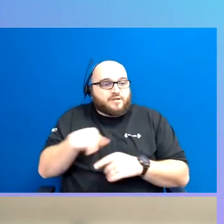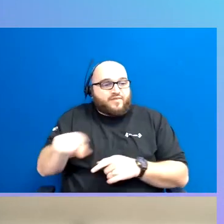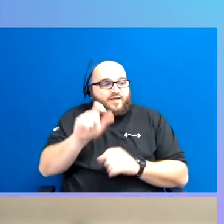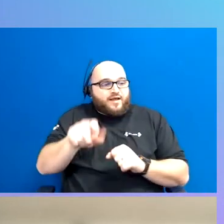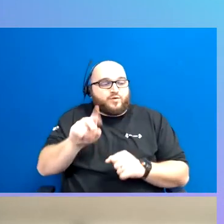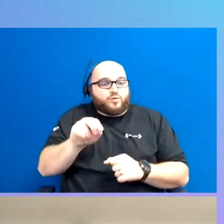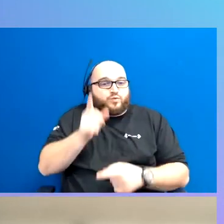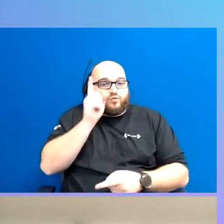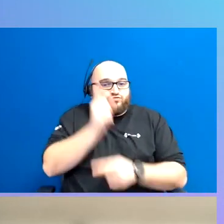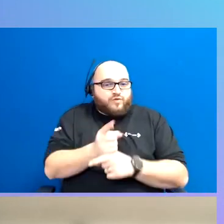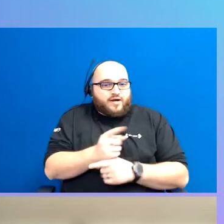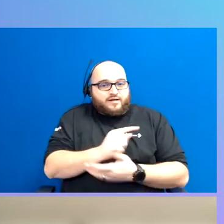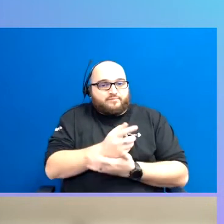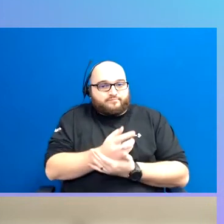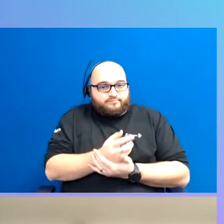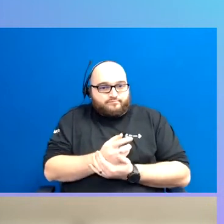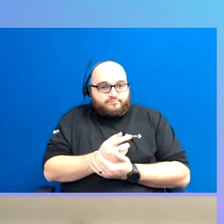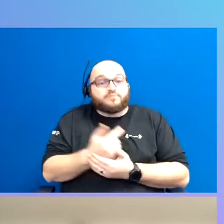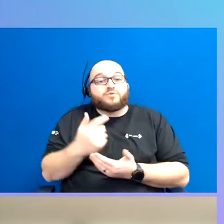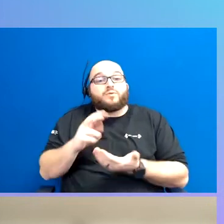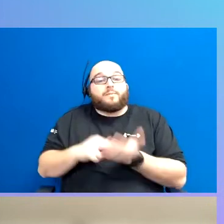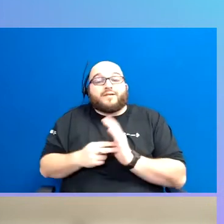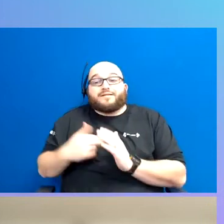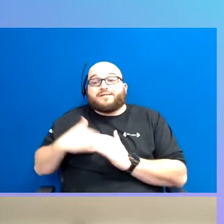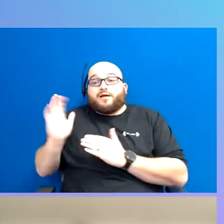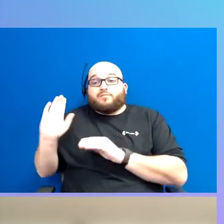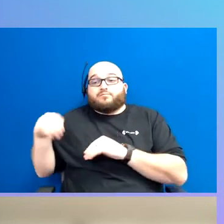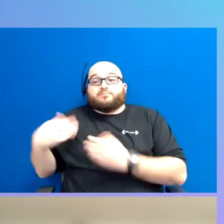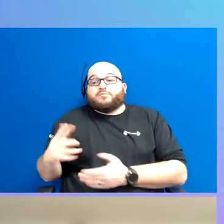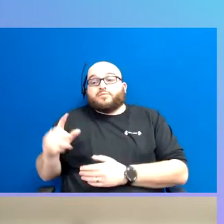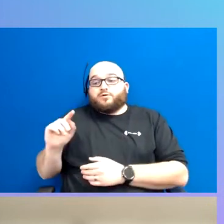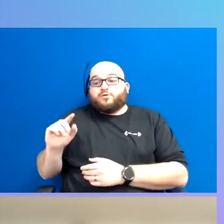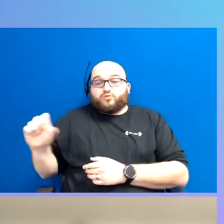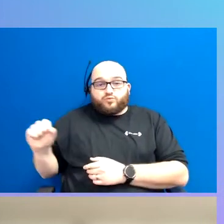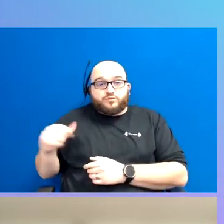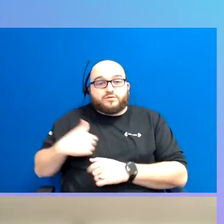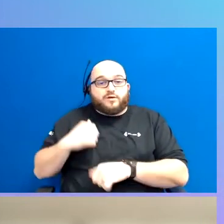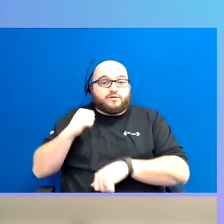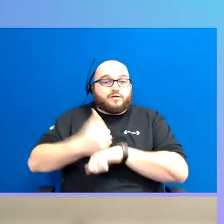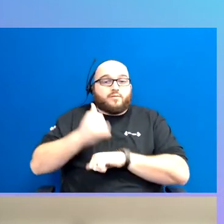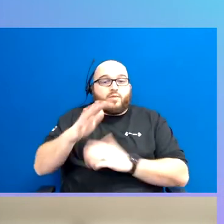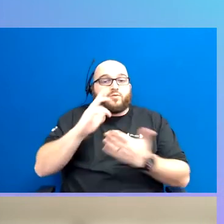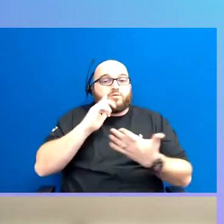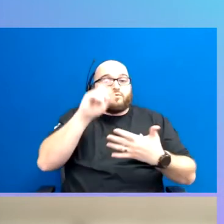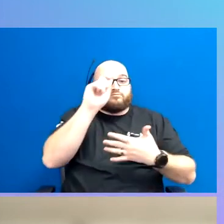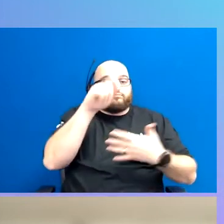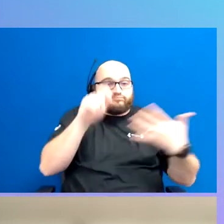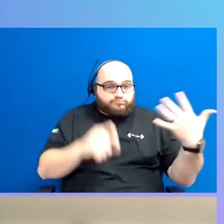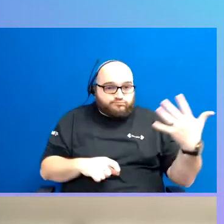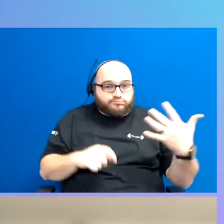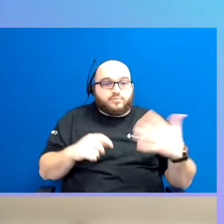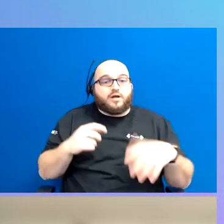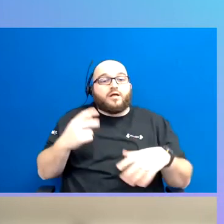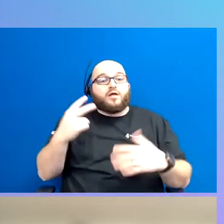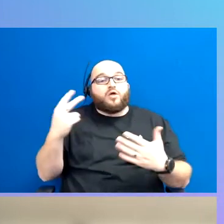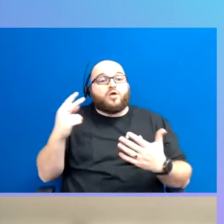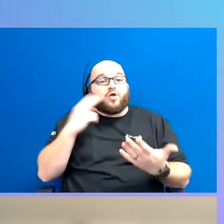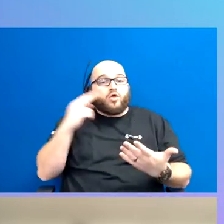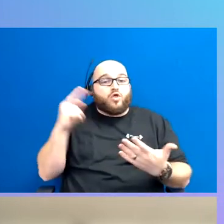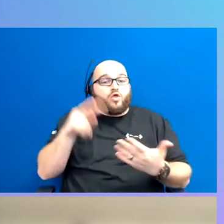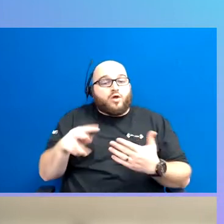bring tools in, benchmark, so know the size of the problem, then look at approaches to